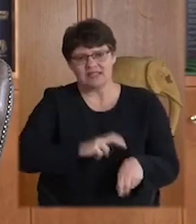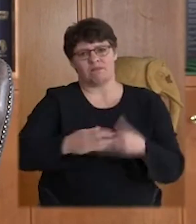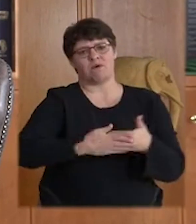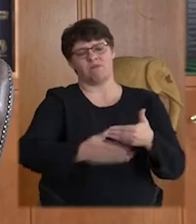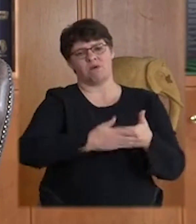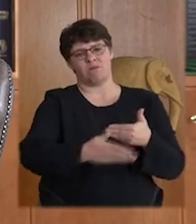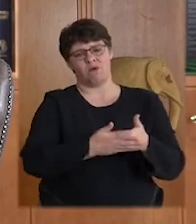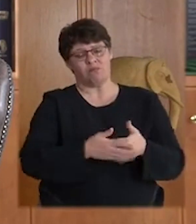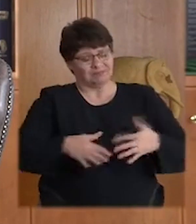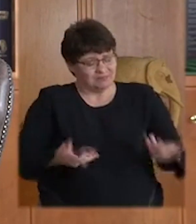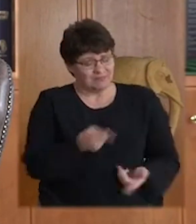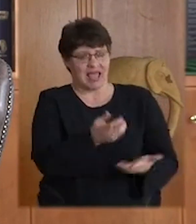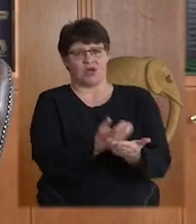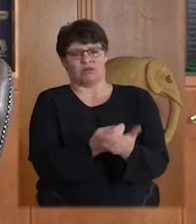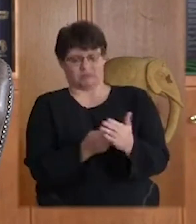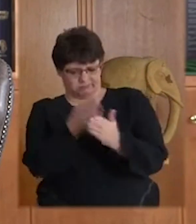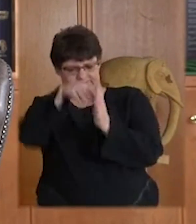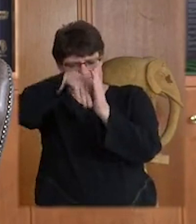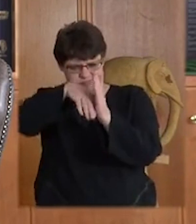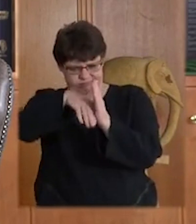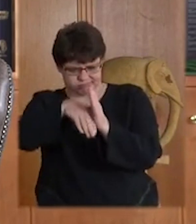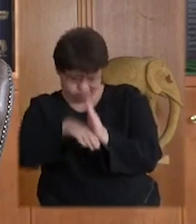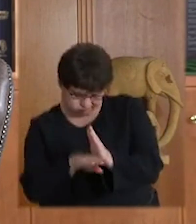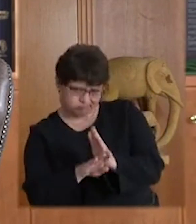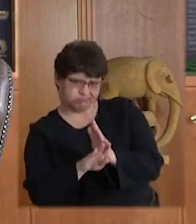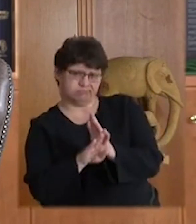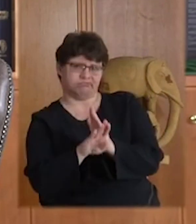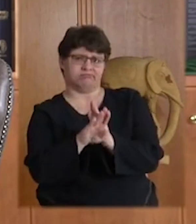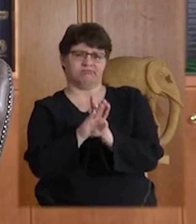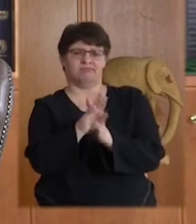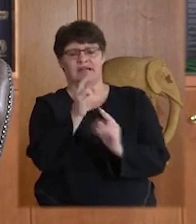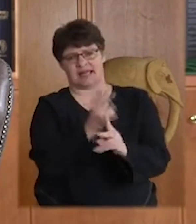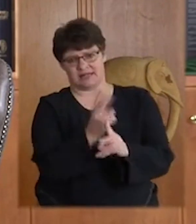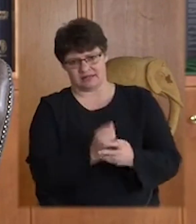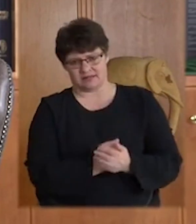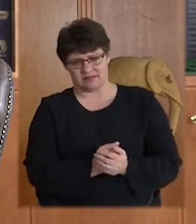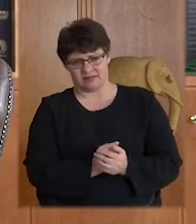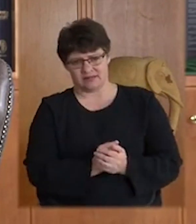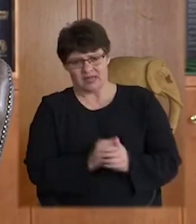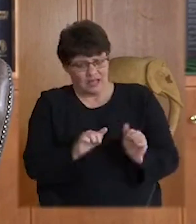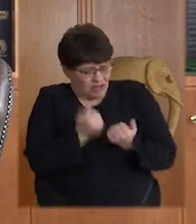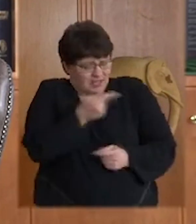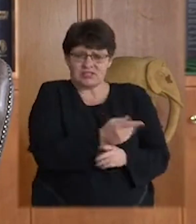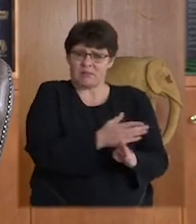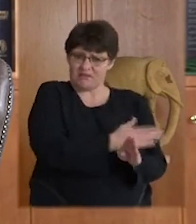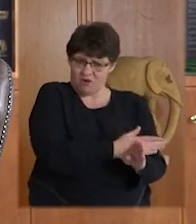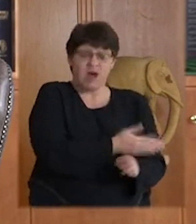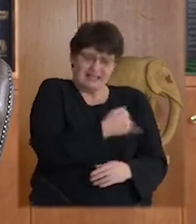recover. The challenges we faced before this health emergency